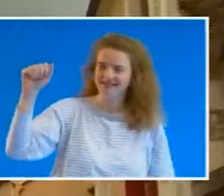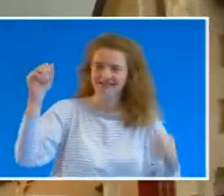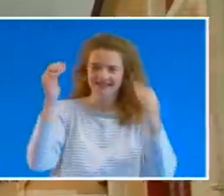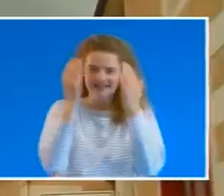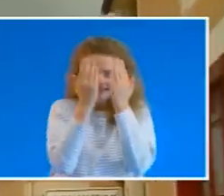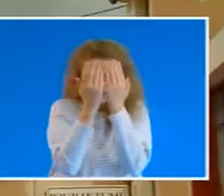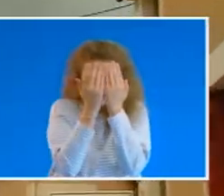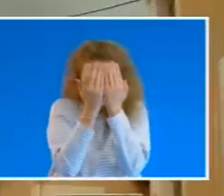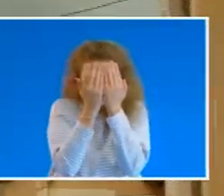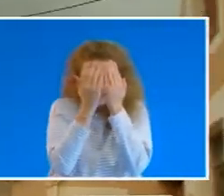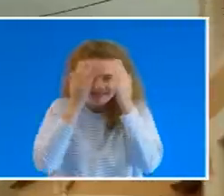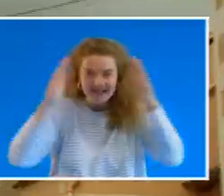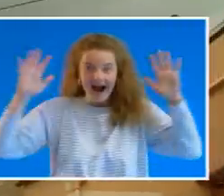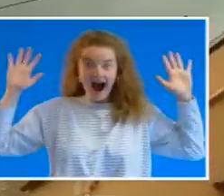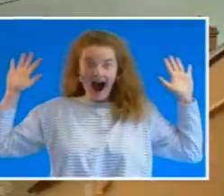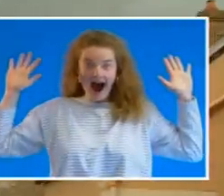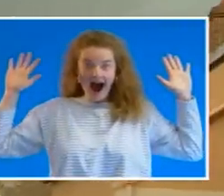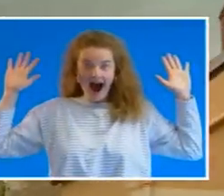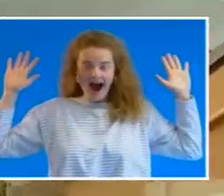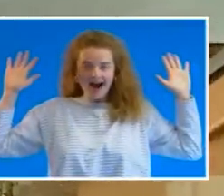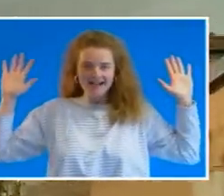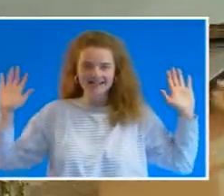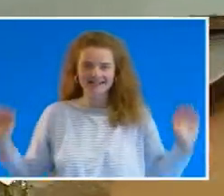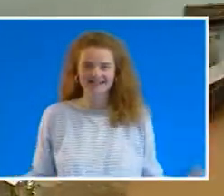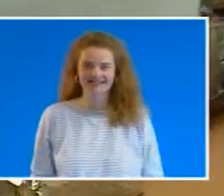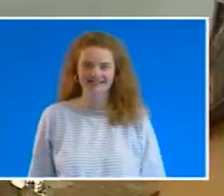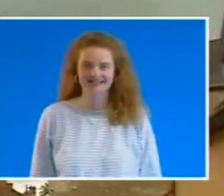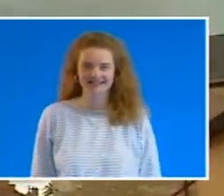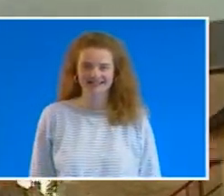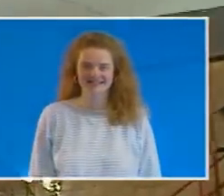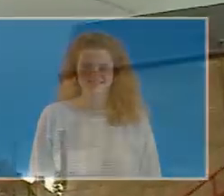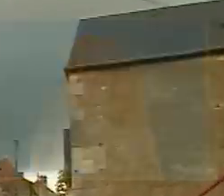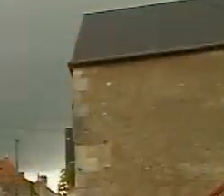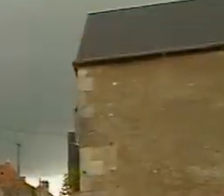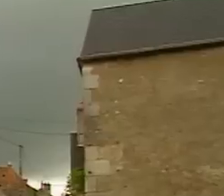door. If we peep inside, we'll see a mouse on the floor.